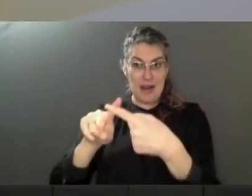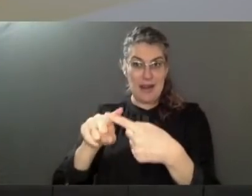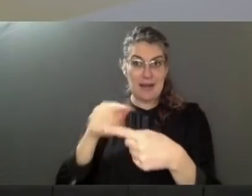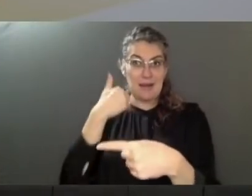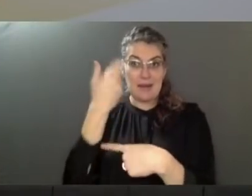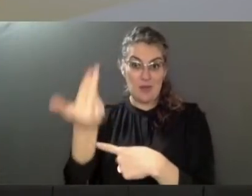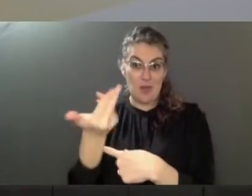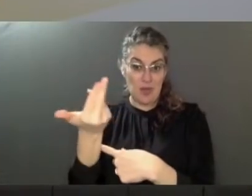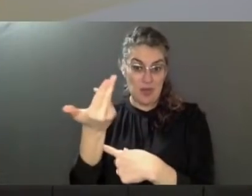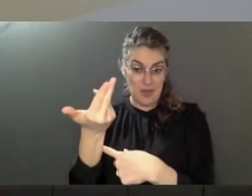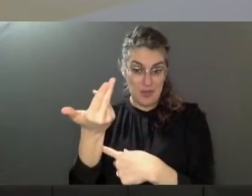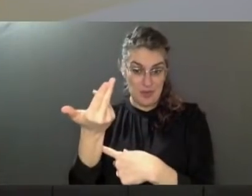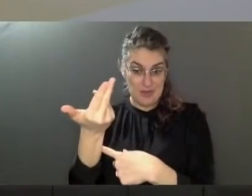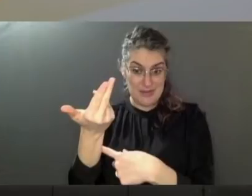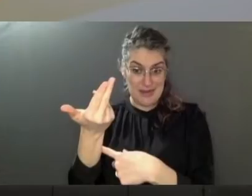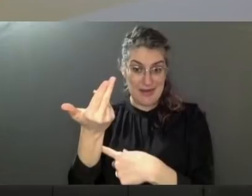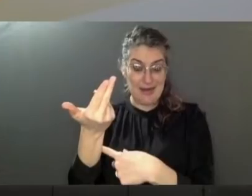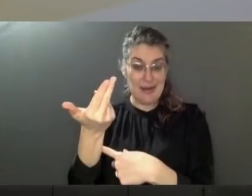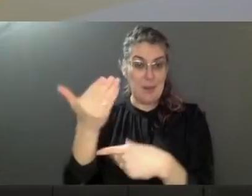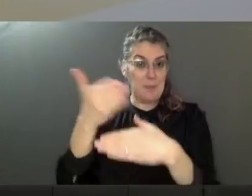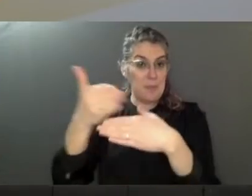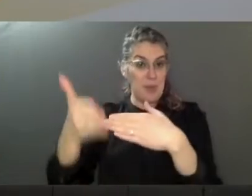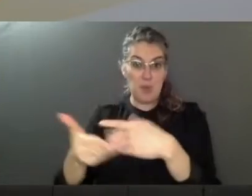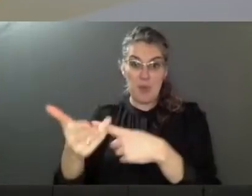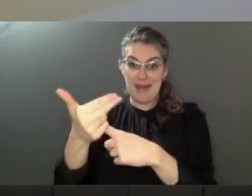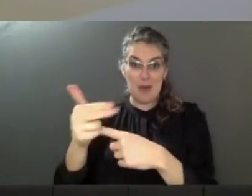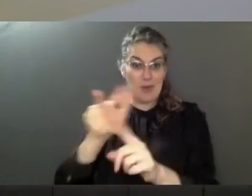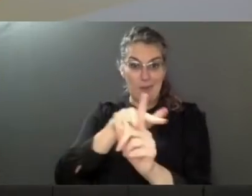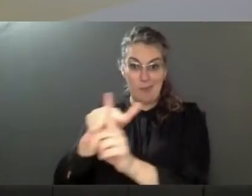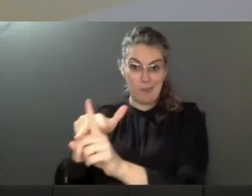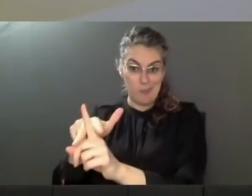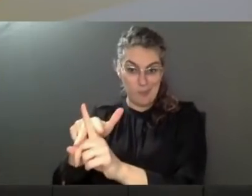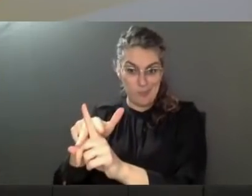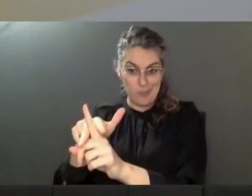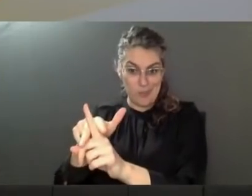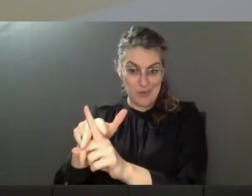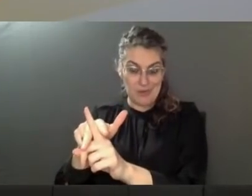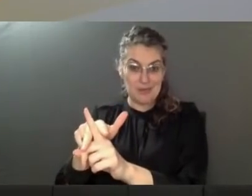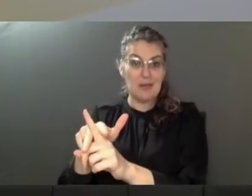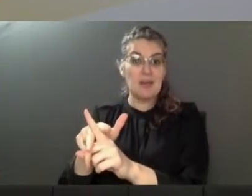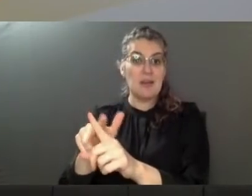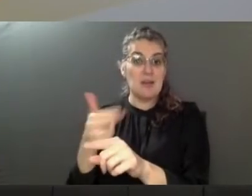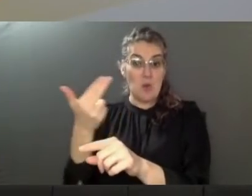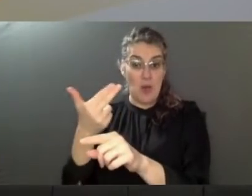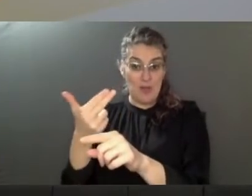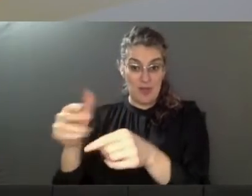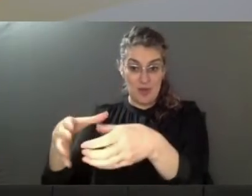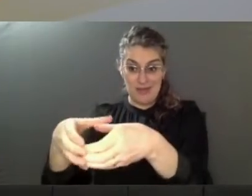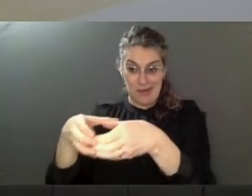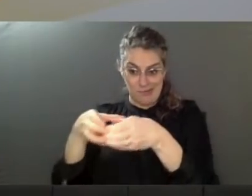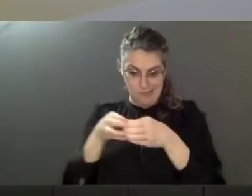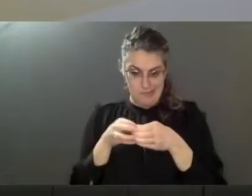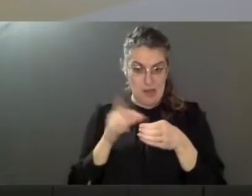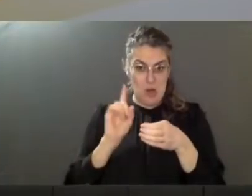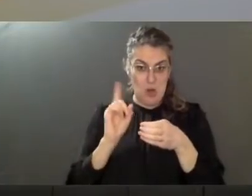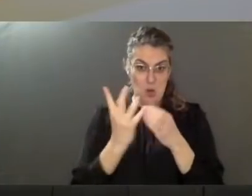up for the weekend. So in light of the fire, in light of the COVID restrictions, will there any consideration be given for